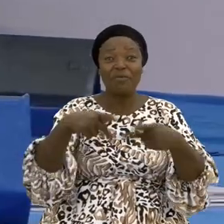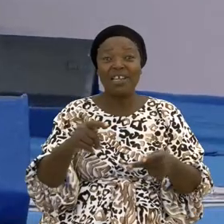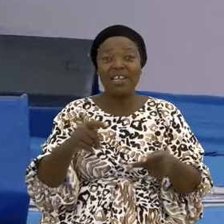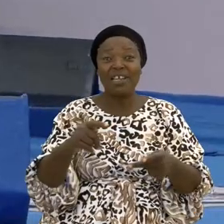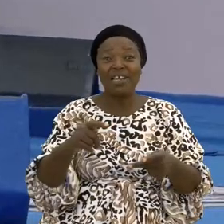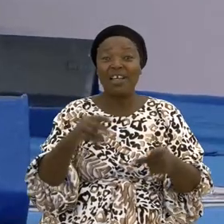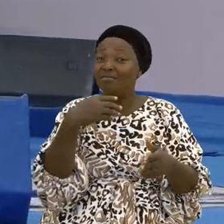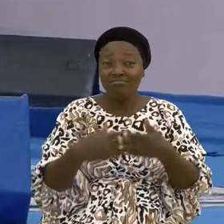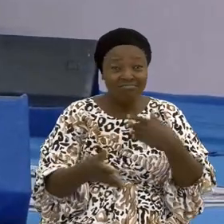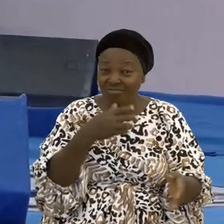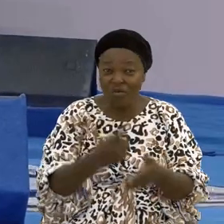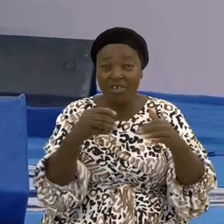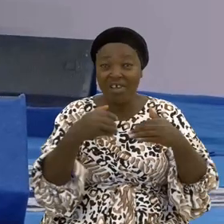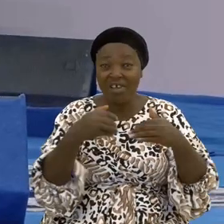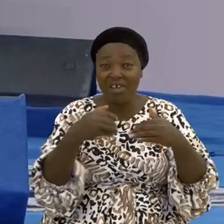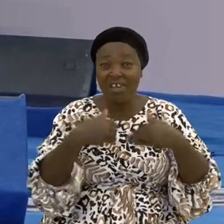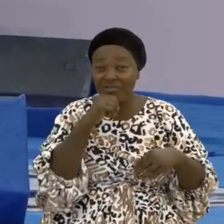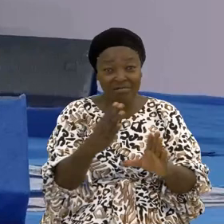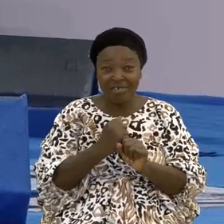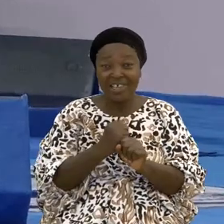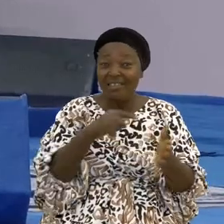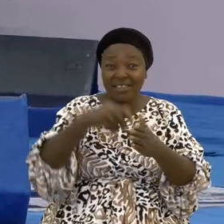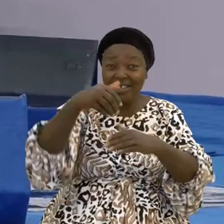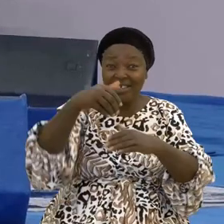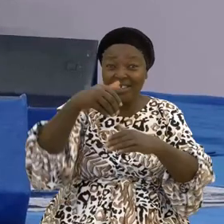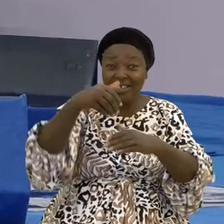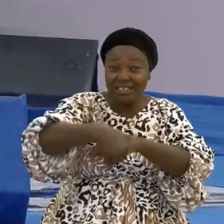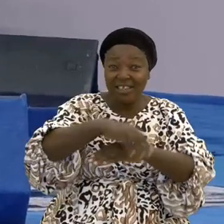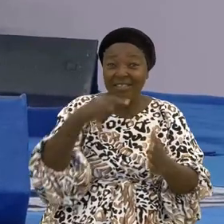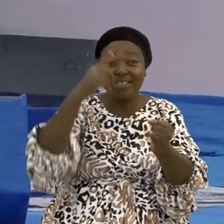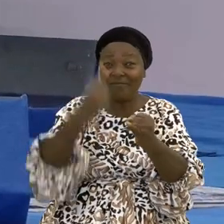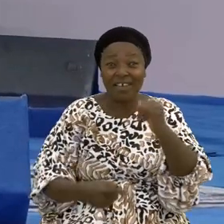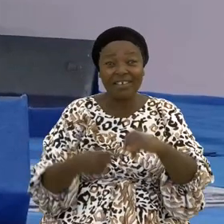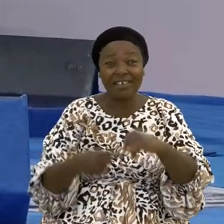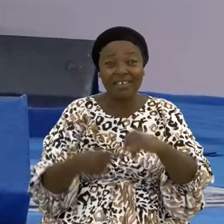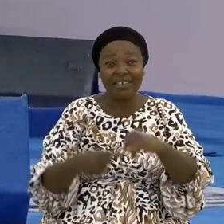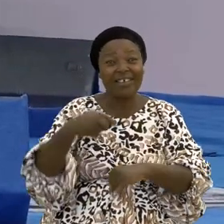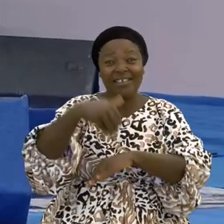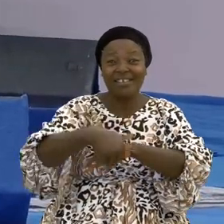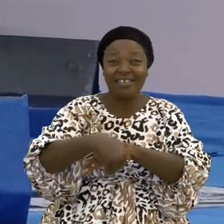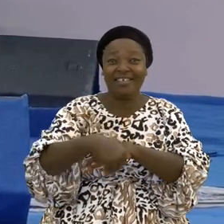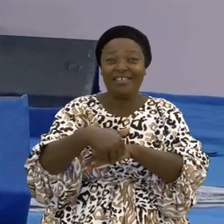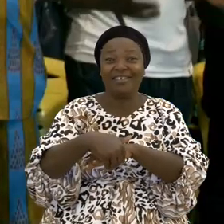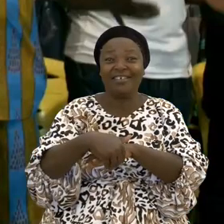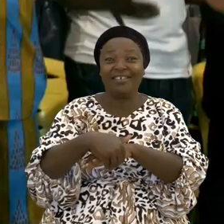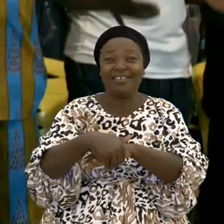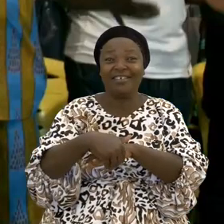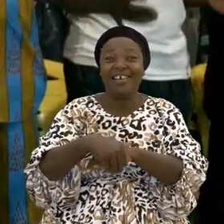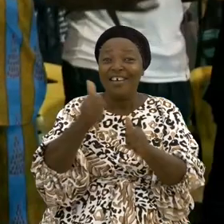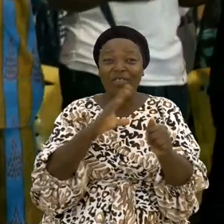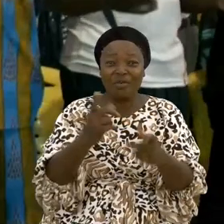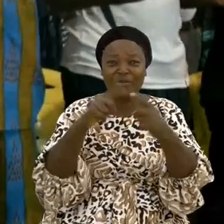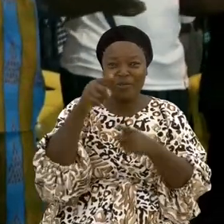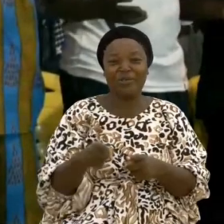got, tonight, this final night, everything will come to